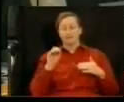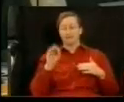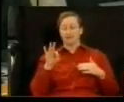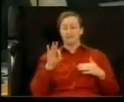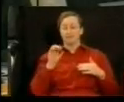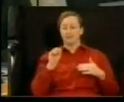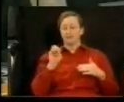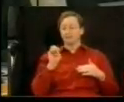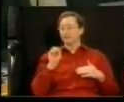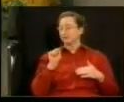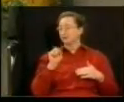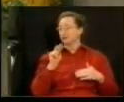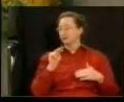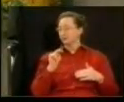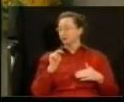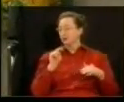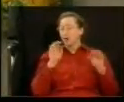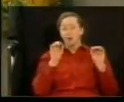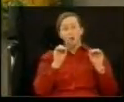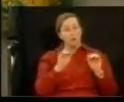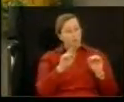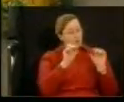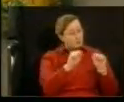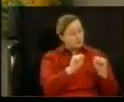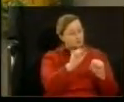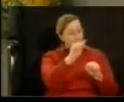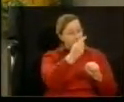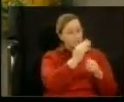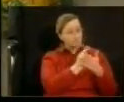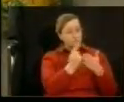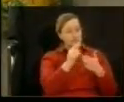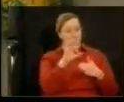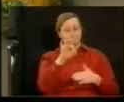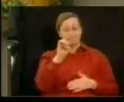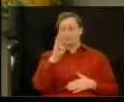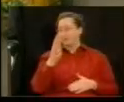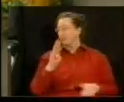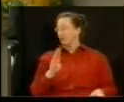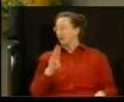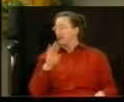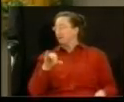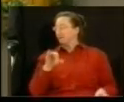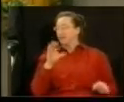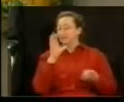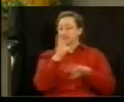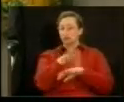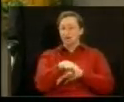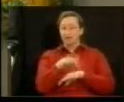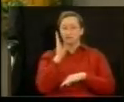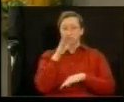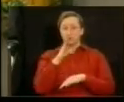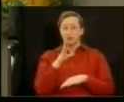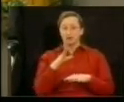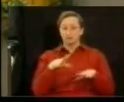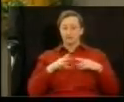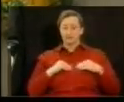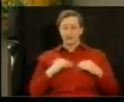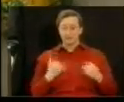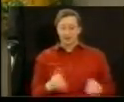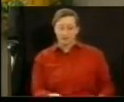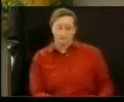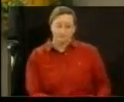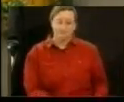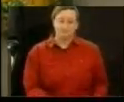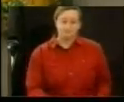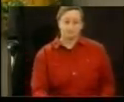Or it could possibly be in the first week in February. It could be. That's a chance. That's a chance this body's going to take. That the Supreme Court may